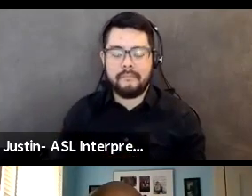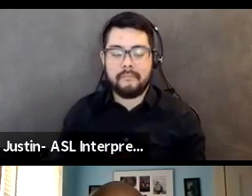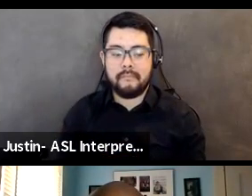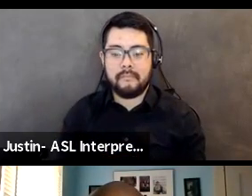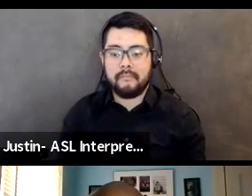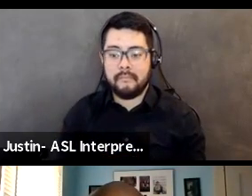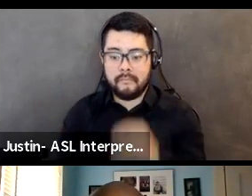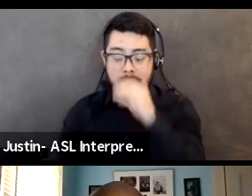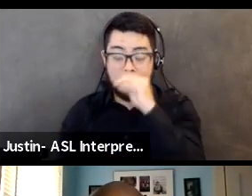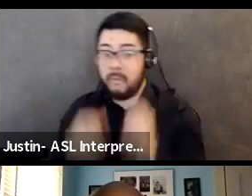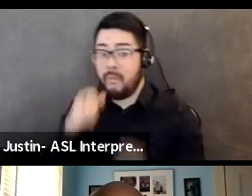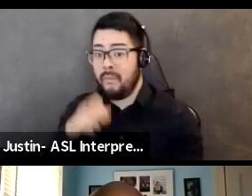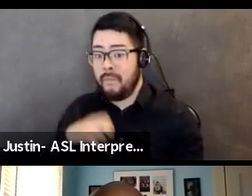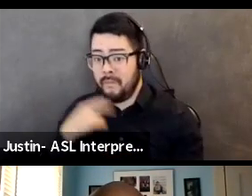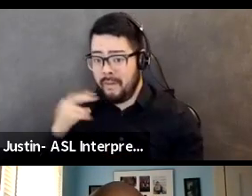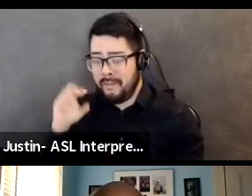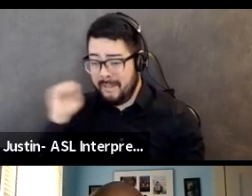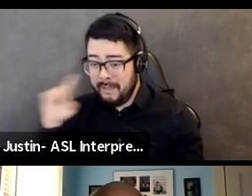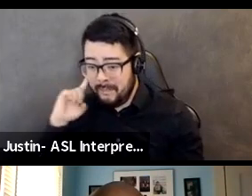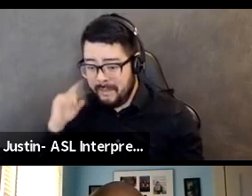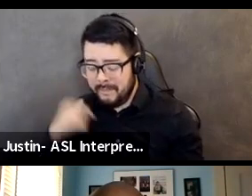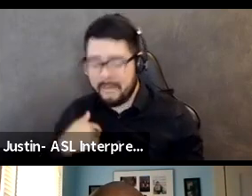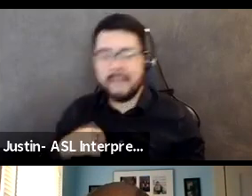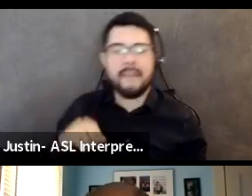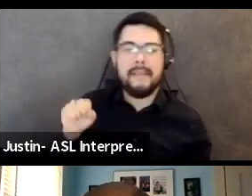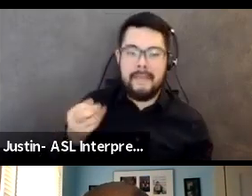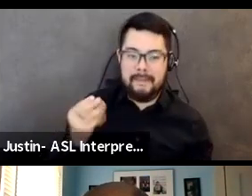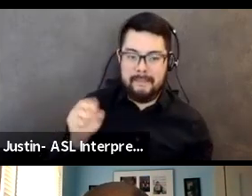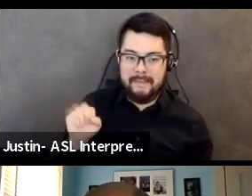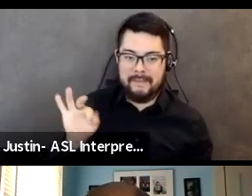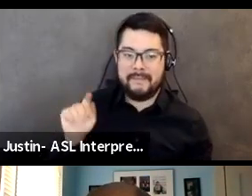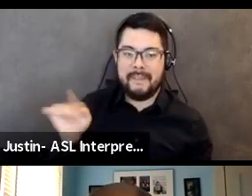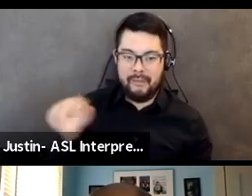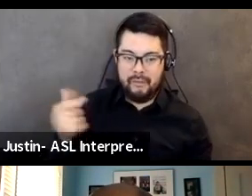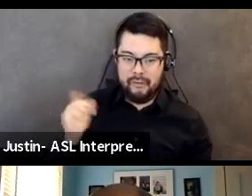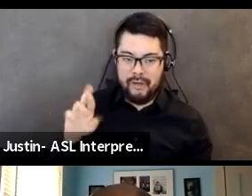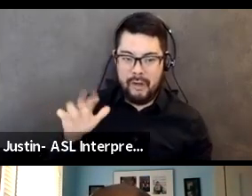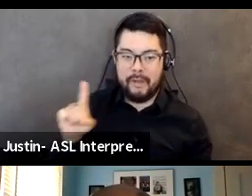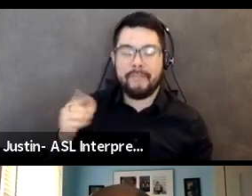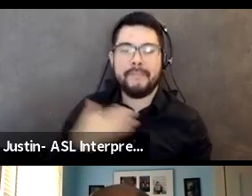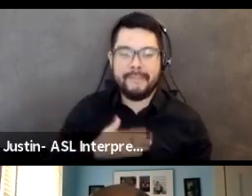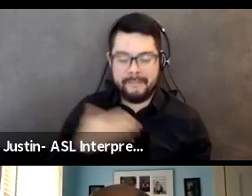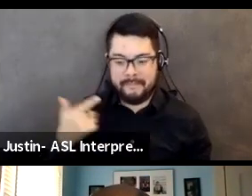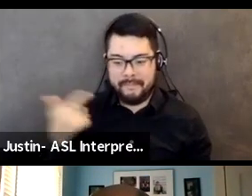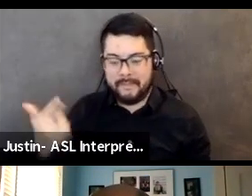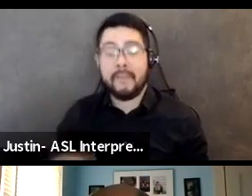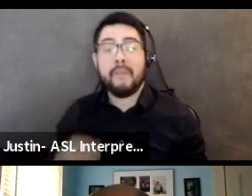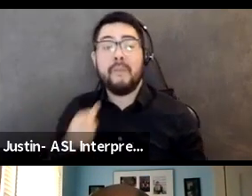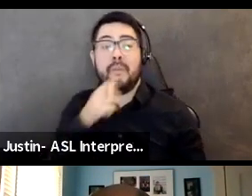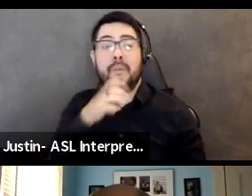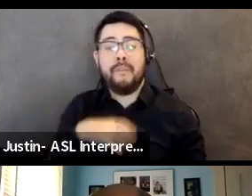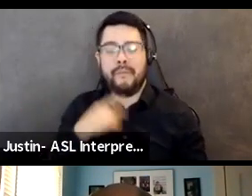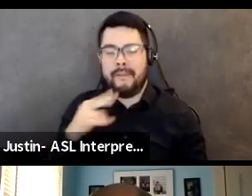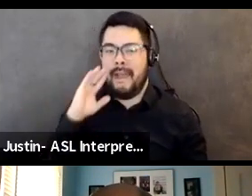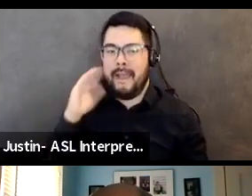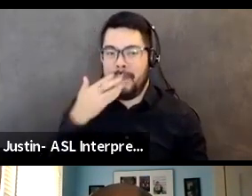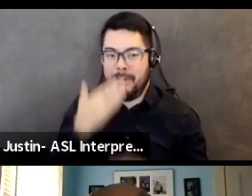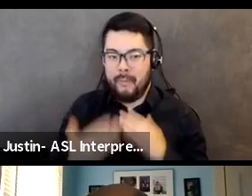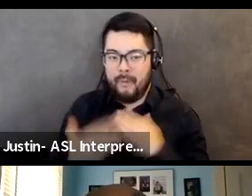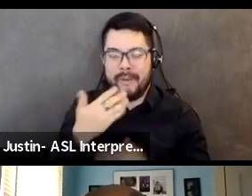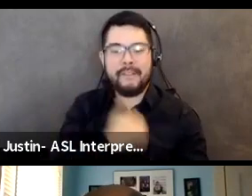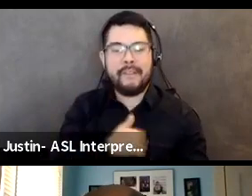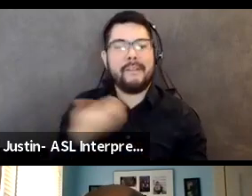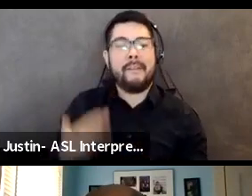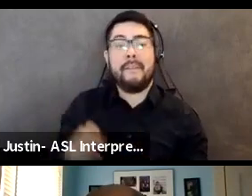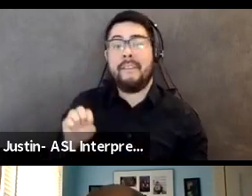are you able to hear me yes miss fitzgerald thank you please proceed i'm sorry good morning board members i'm